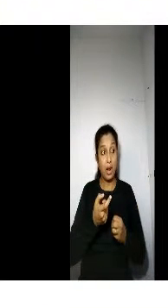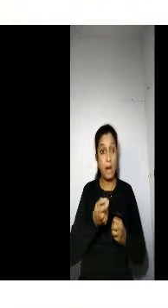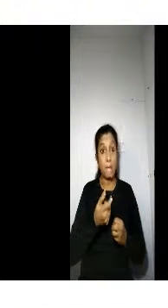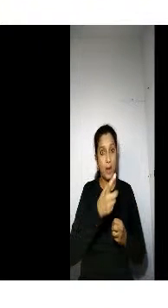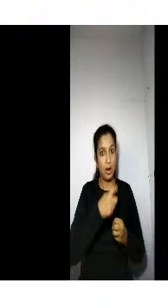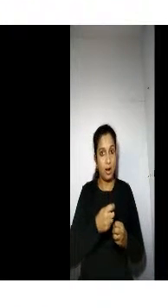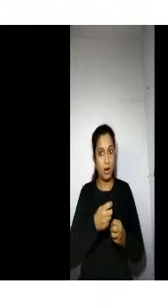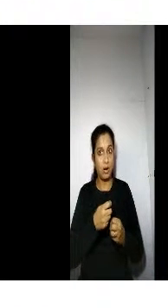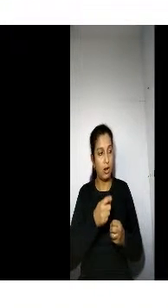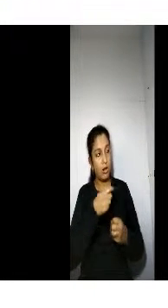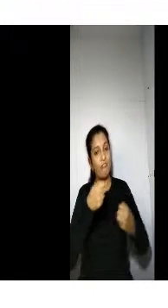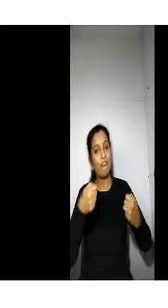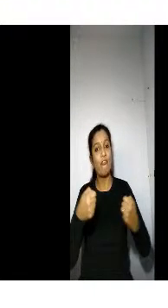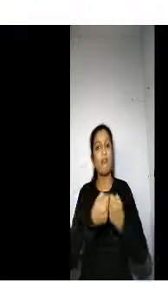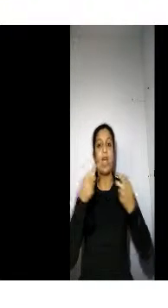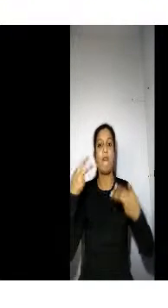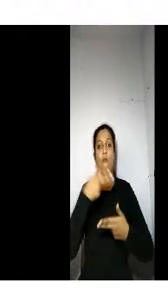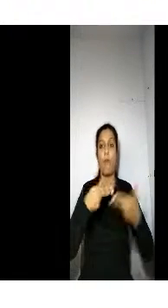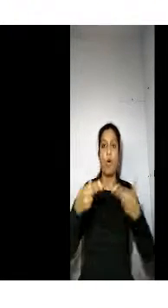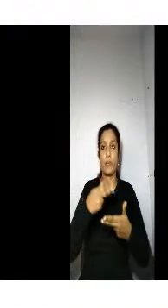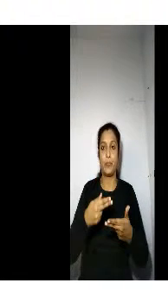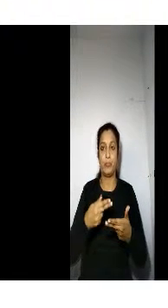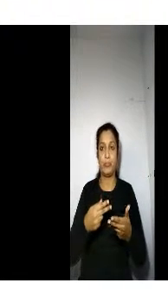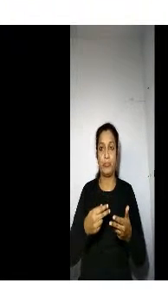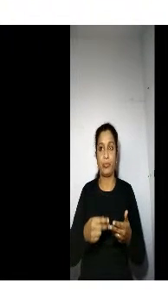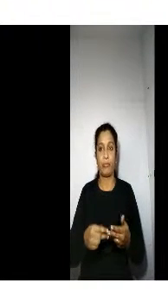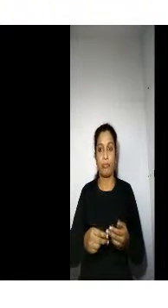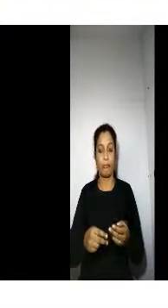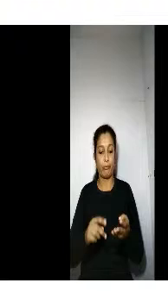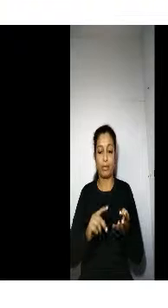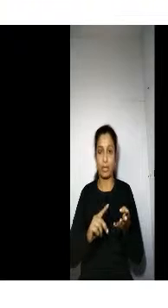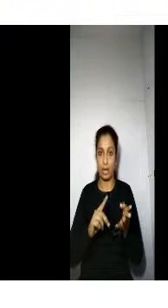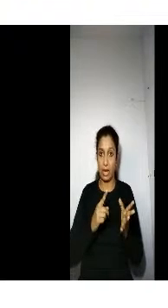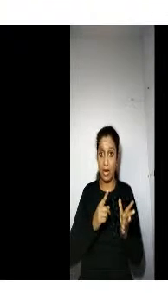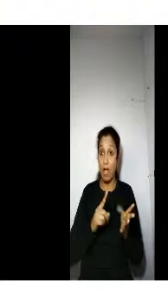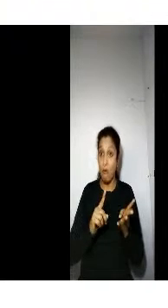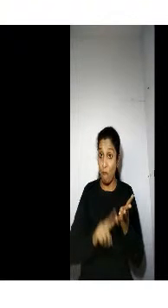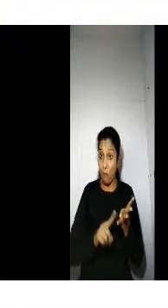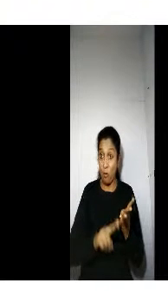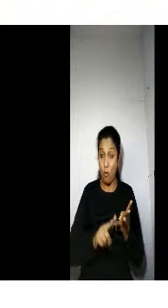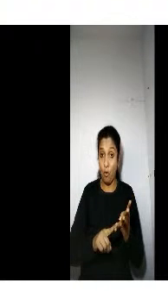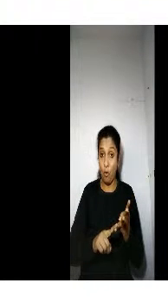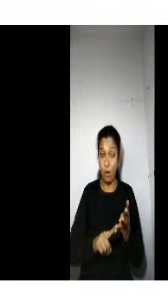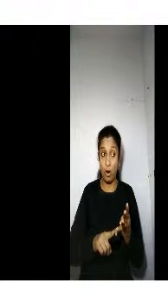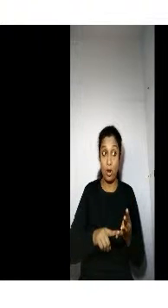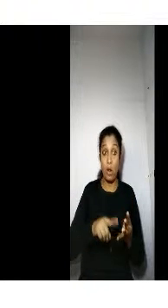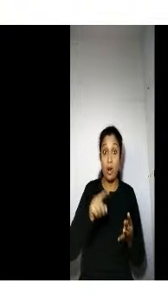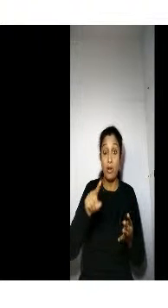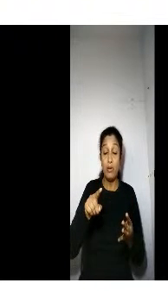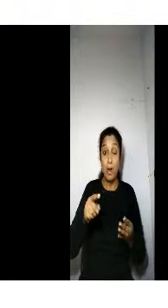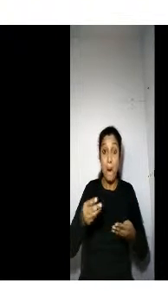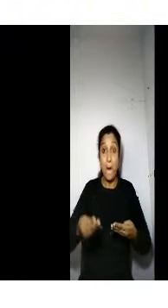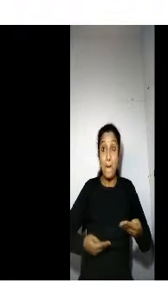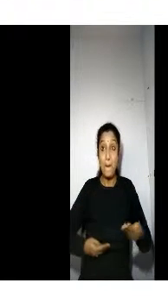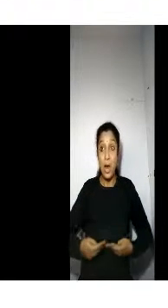weapons and money for armed struggle.